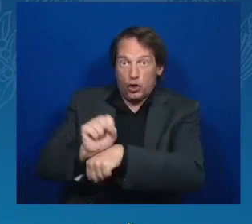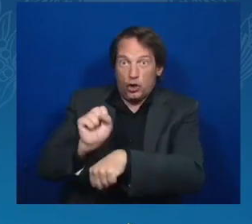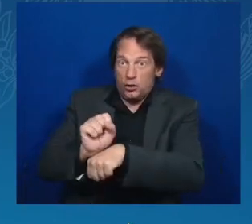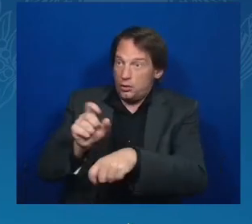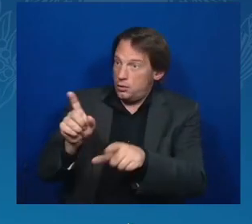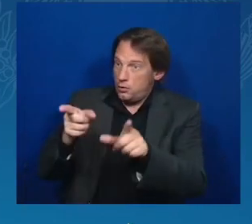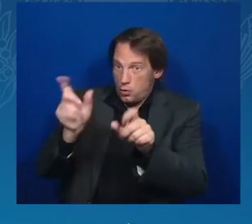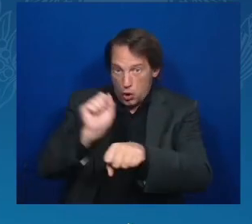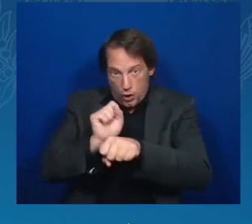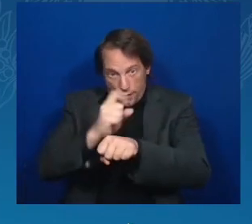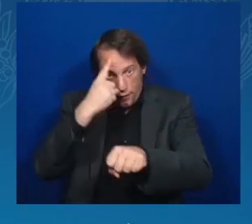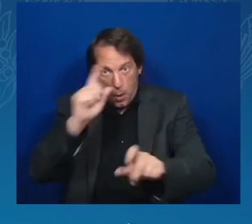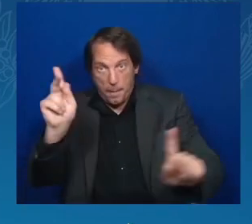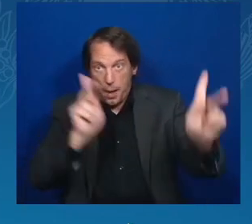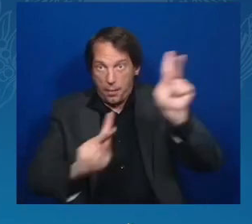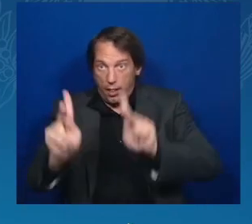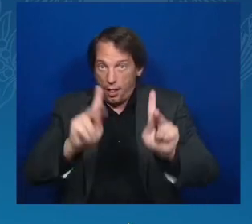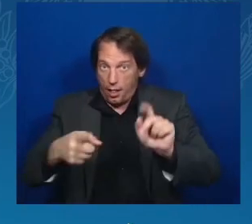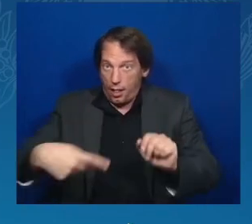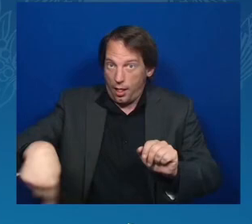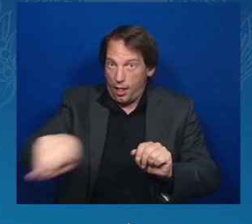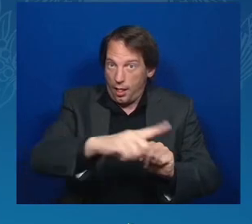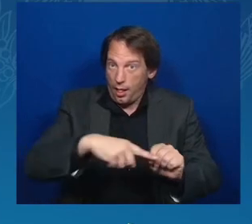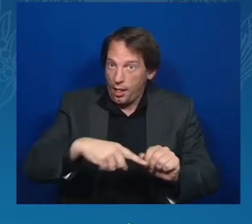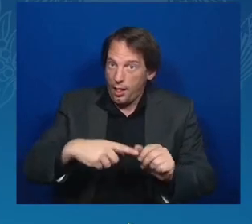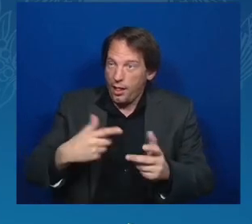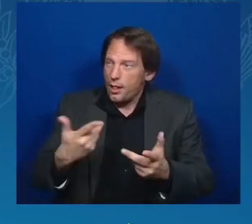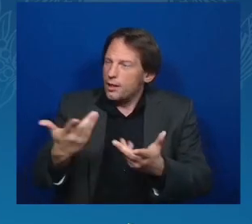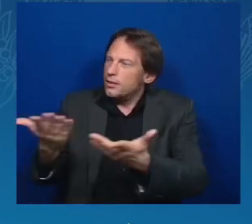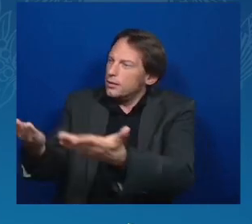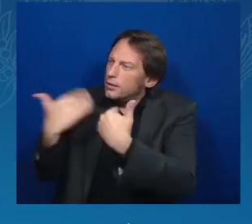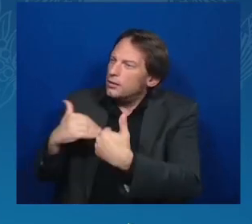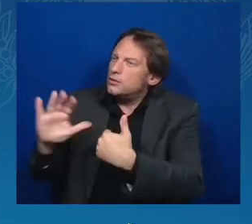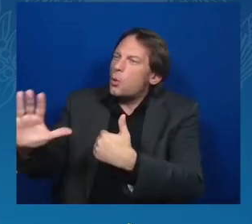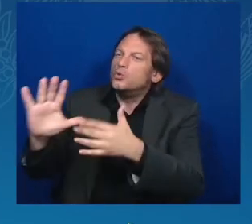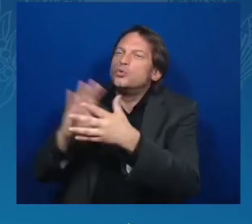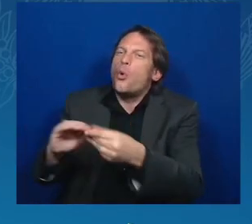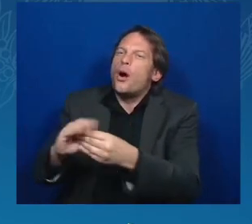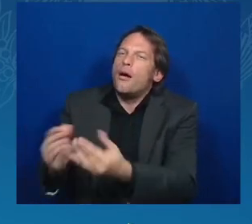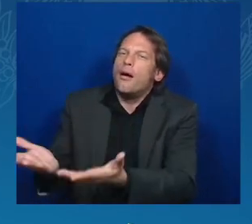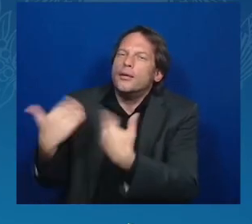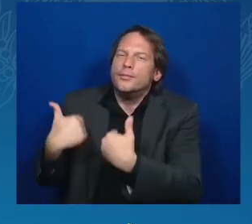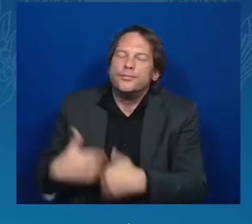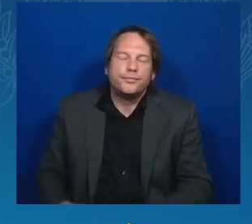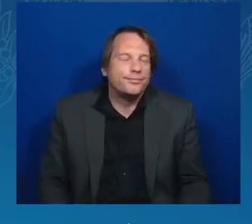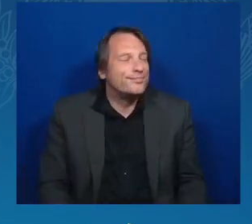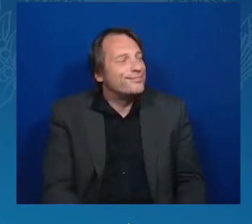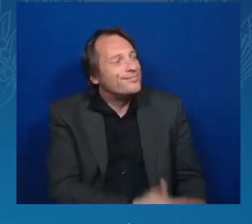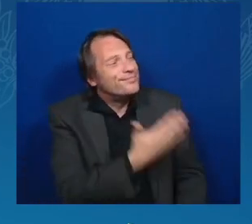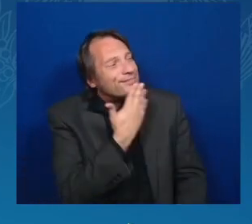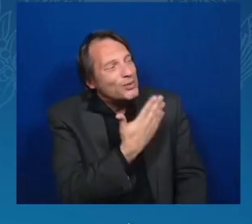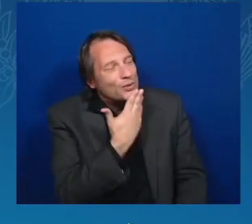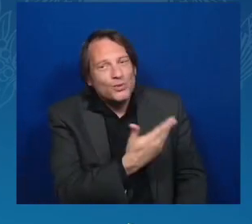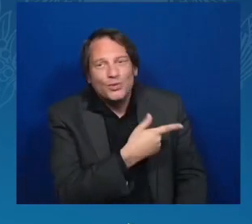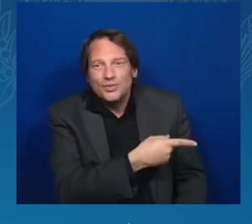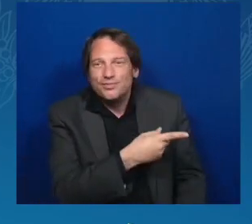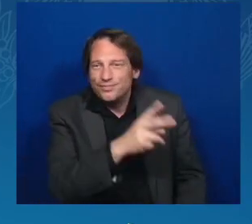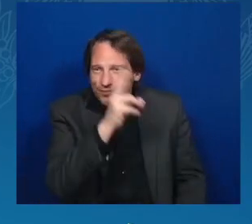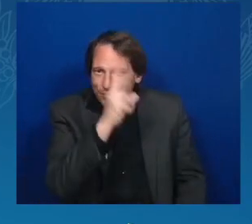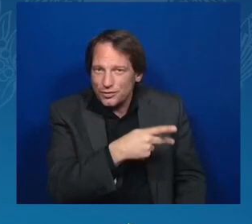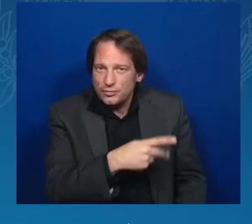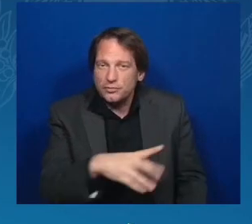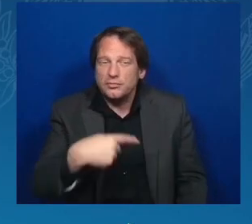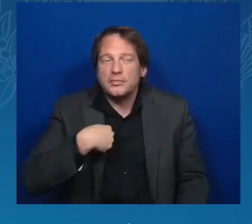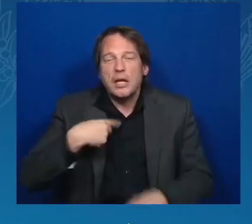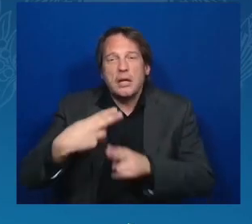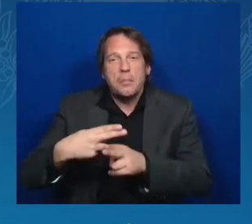your story. Thank you again, Madam President. Hello, my name is Kelly Monique Gray. I'm a proud public service worker for